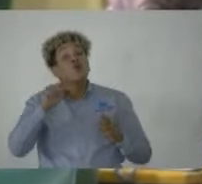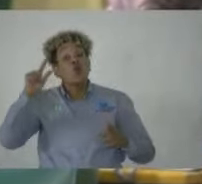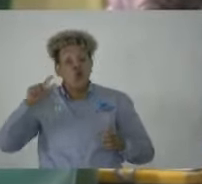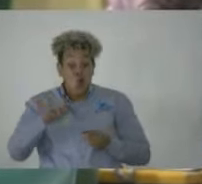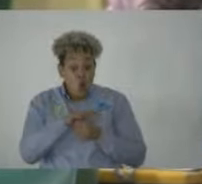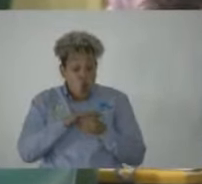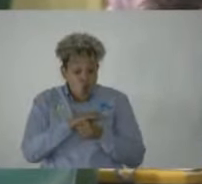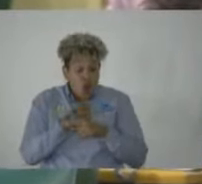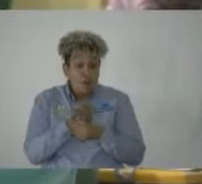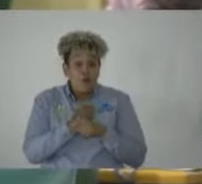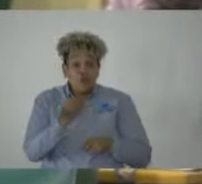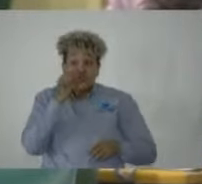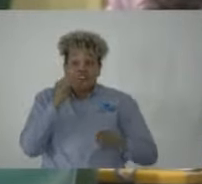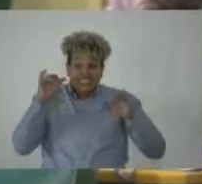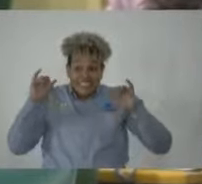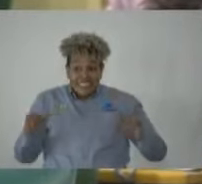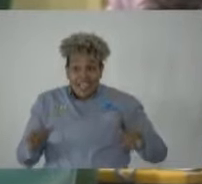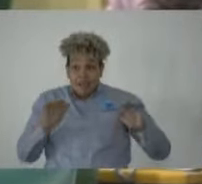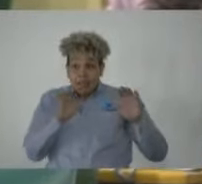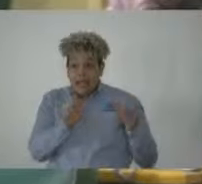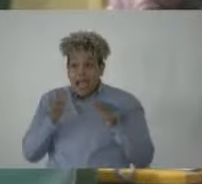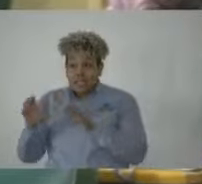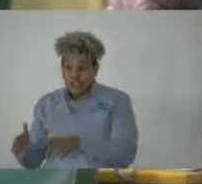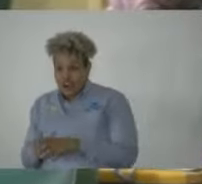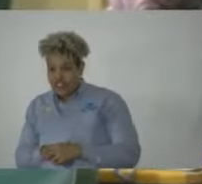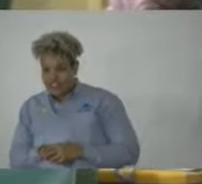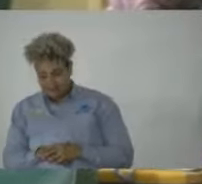locally produced goods in the same category.